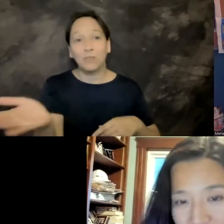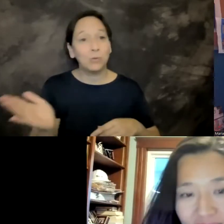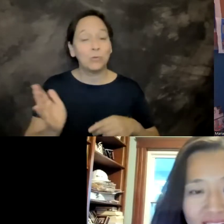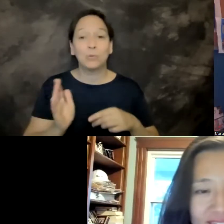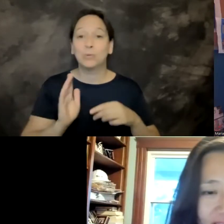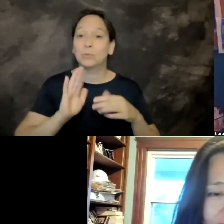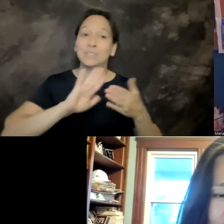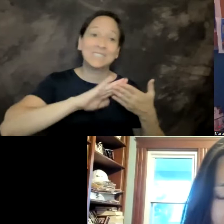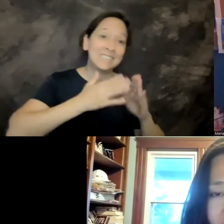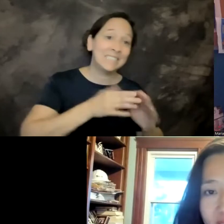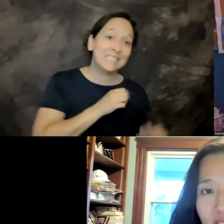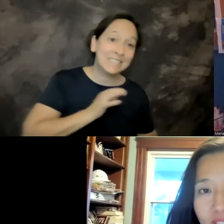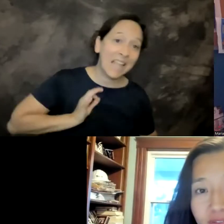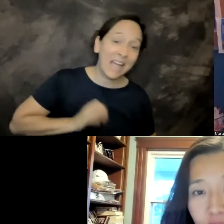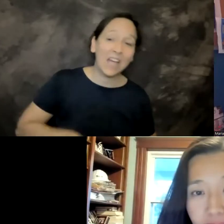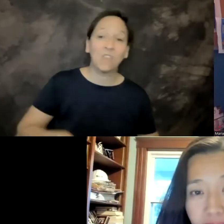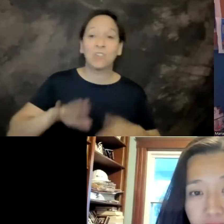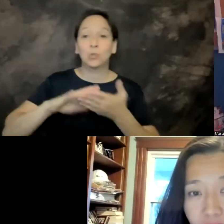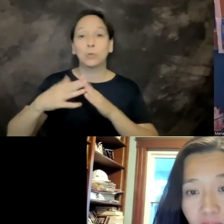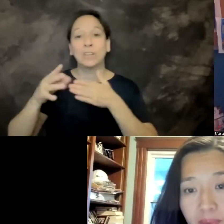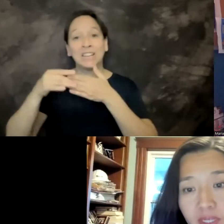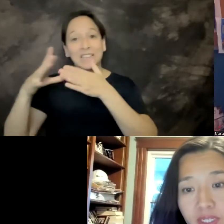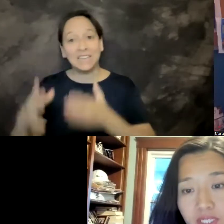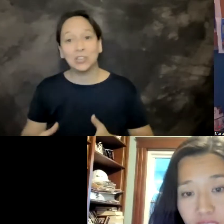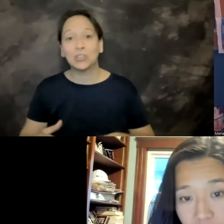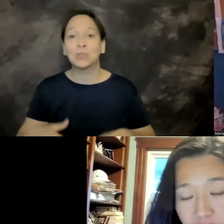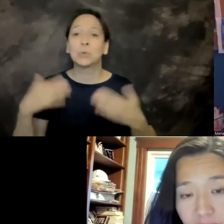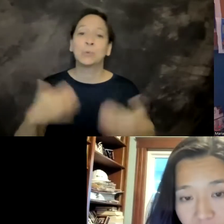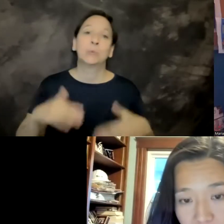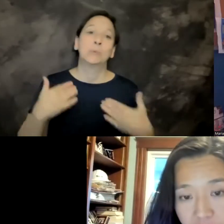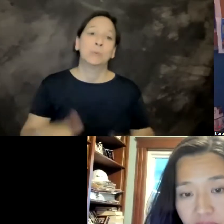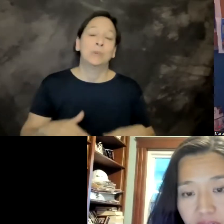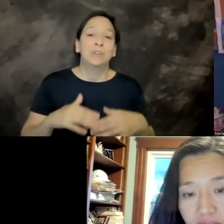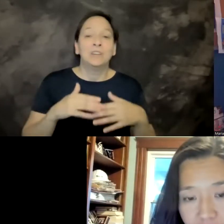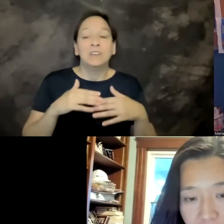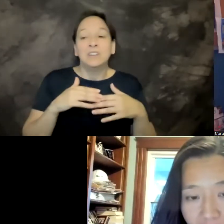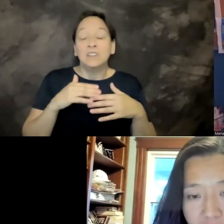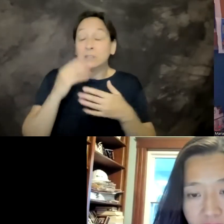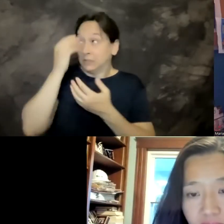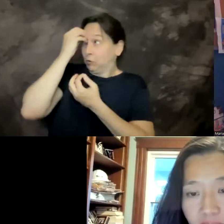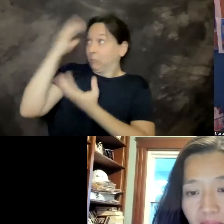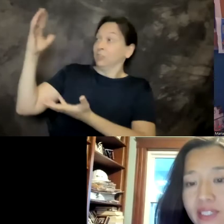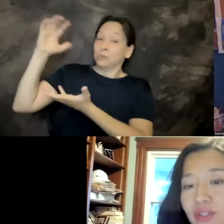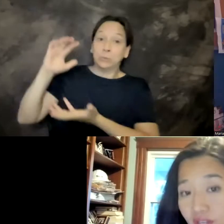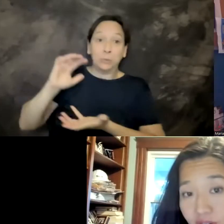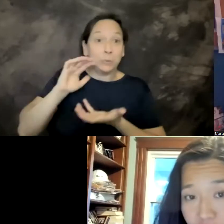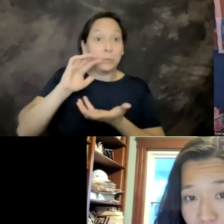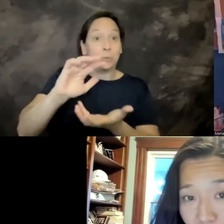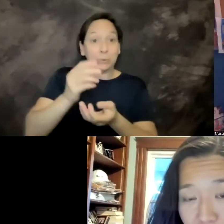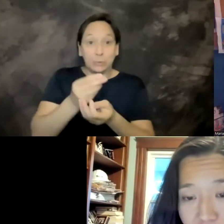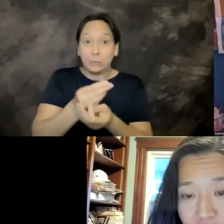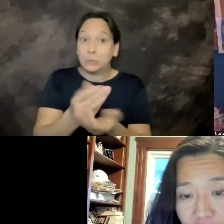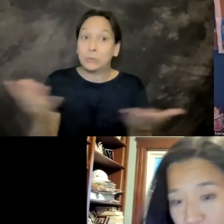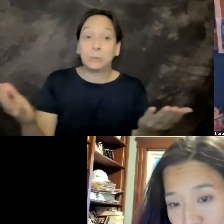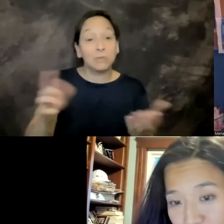city staff and community leaders for joining us to help share some information and feedback. I actually think our guest of